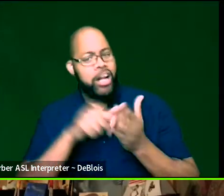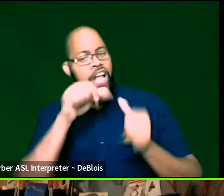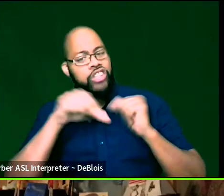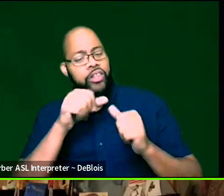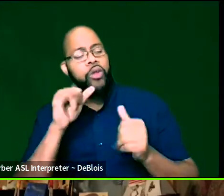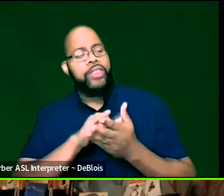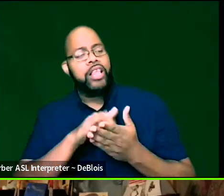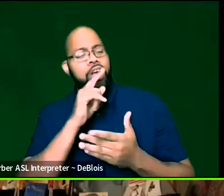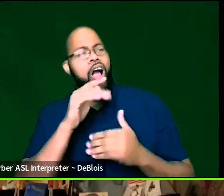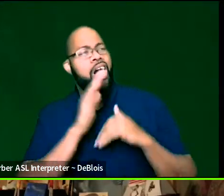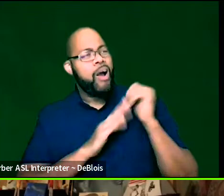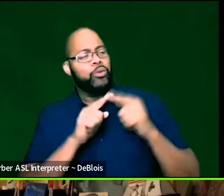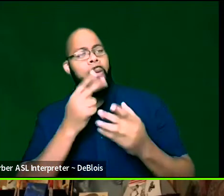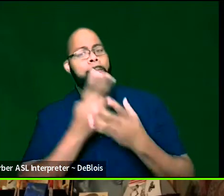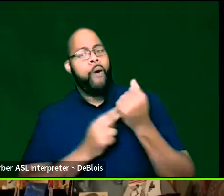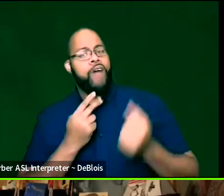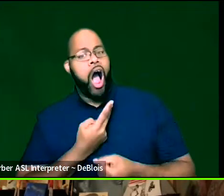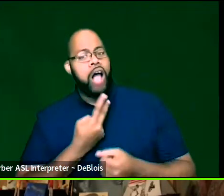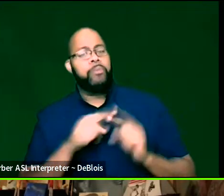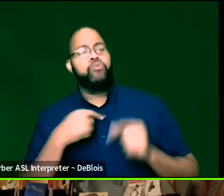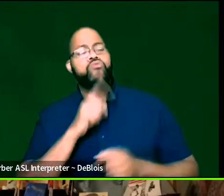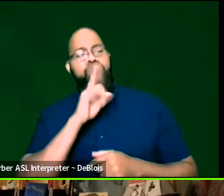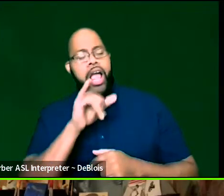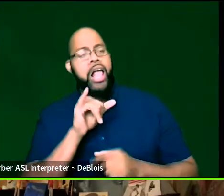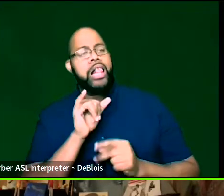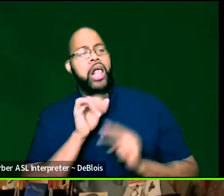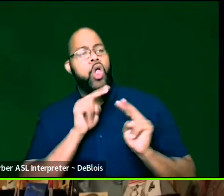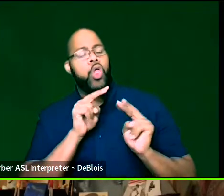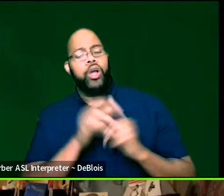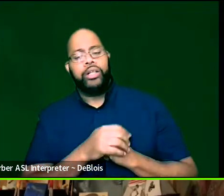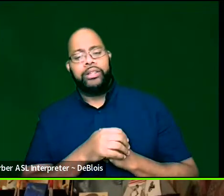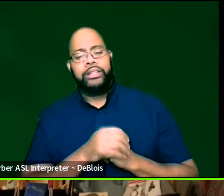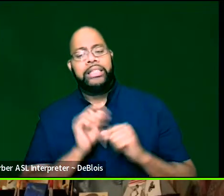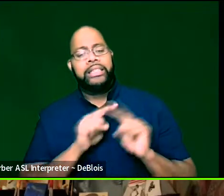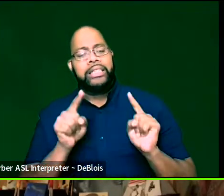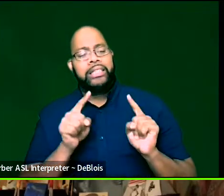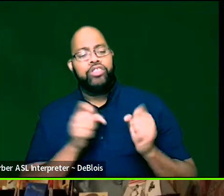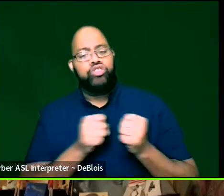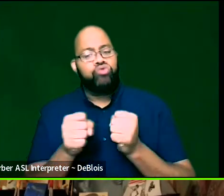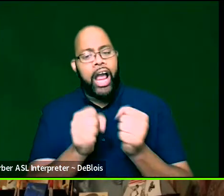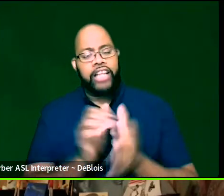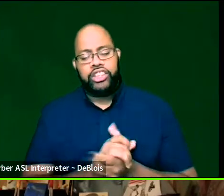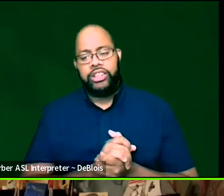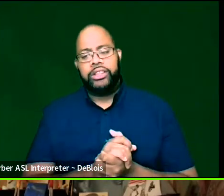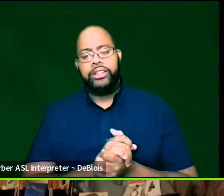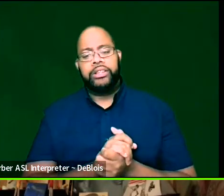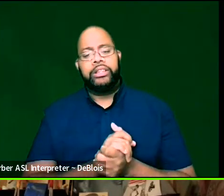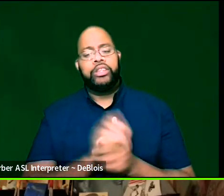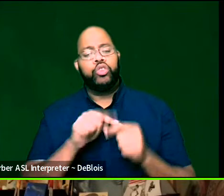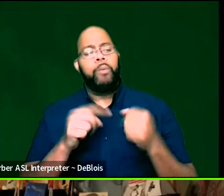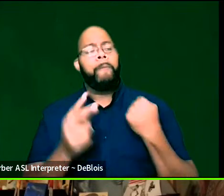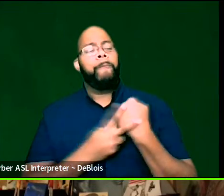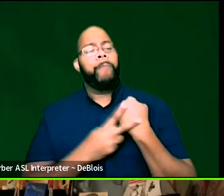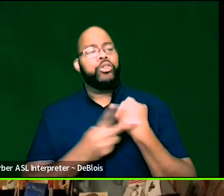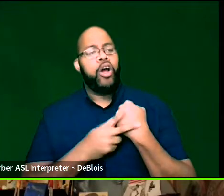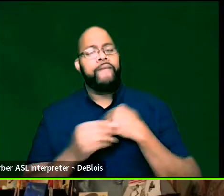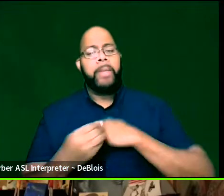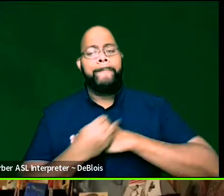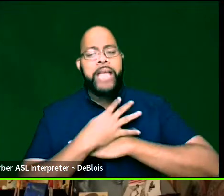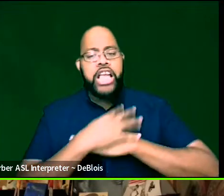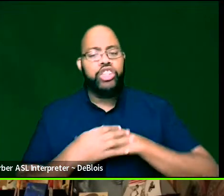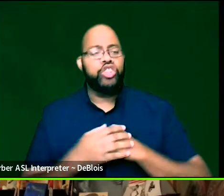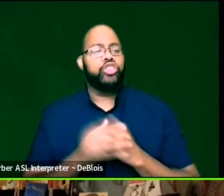so comforting to both of us. But we were really looking at different strategies to preserve the beaches,